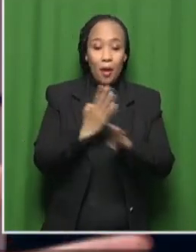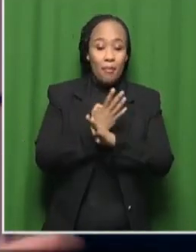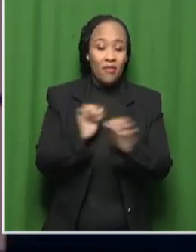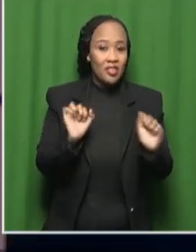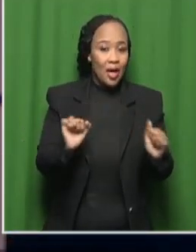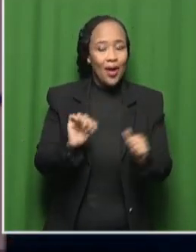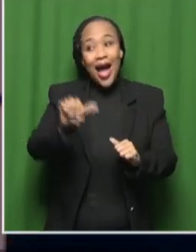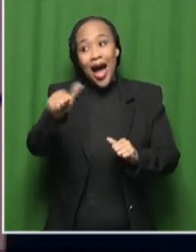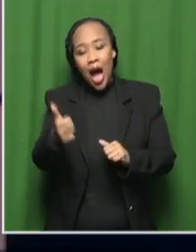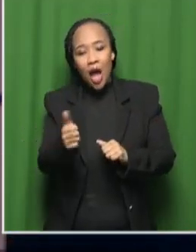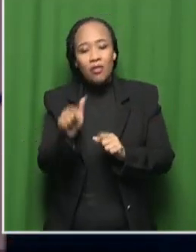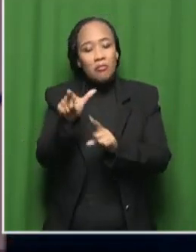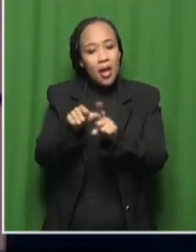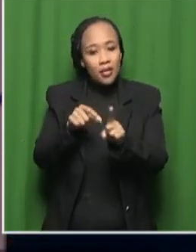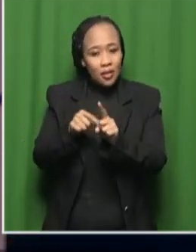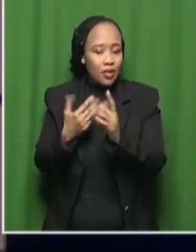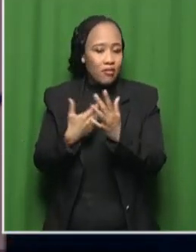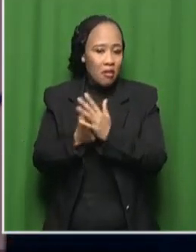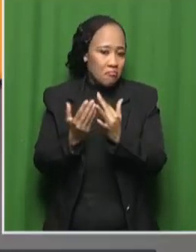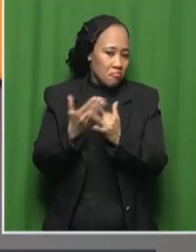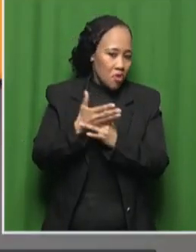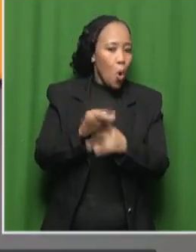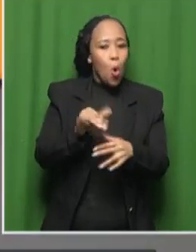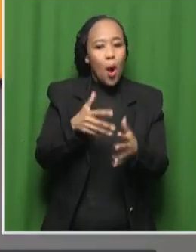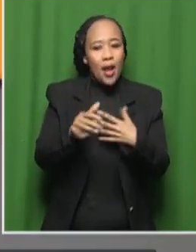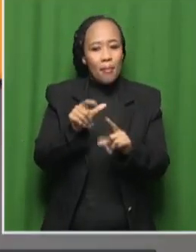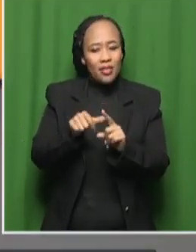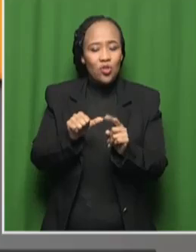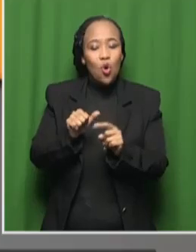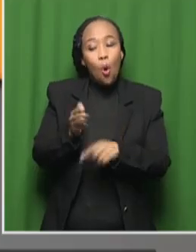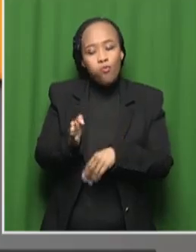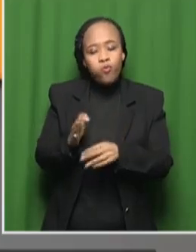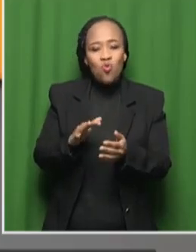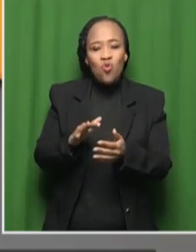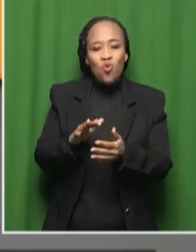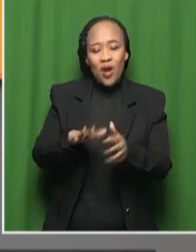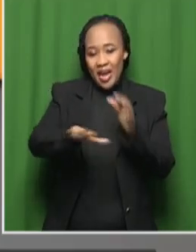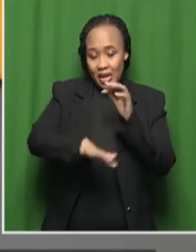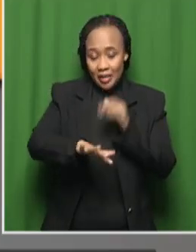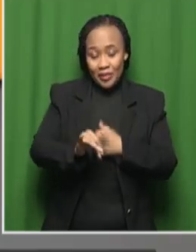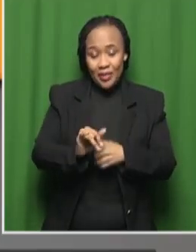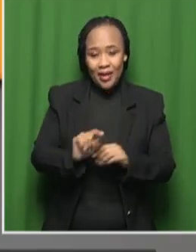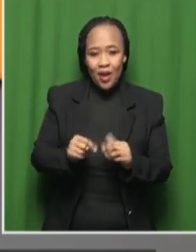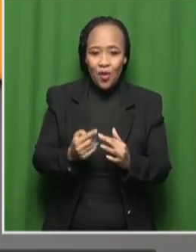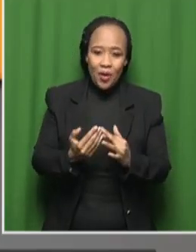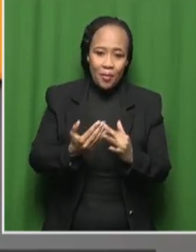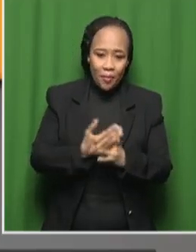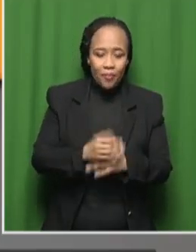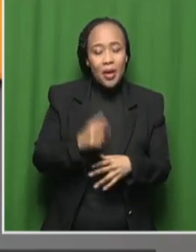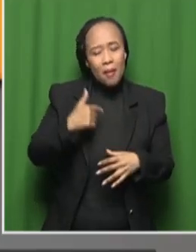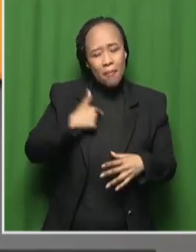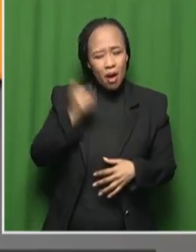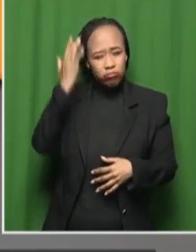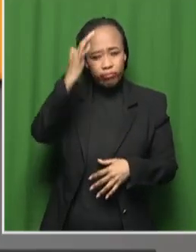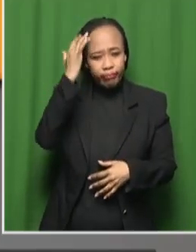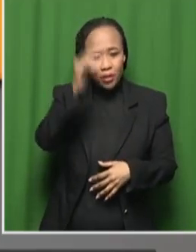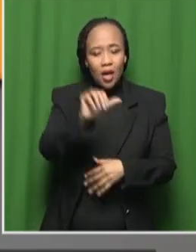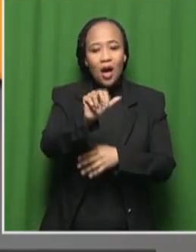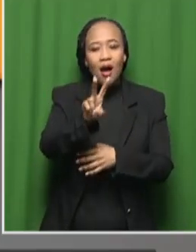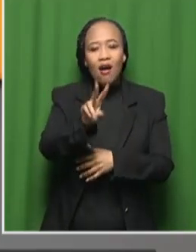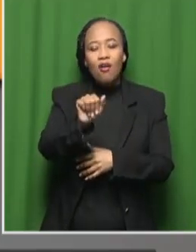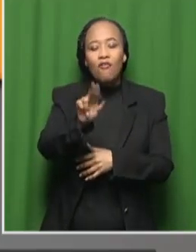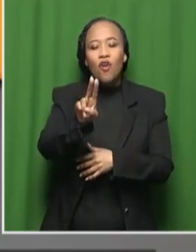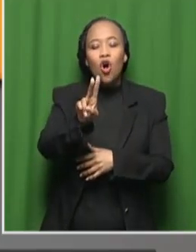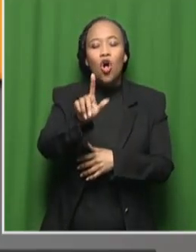any players within the industry. Ladies, I'm quite keen to know if this vault will accommodate other applications in the future,